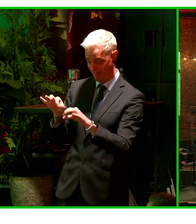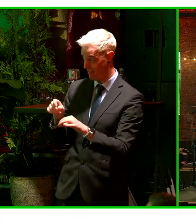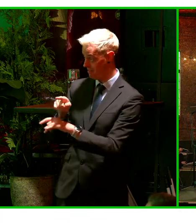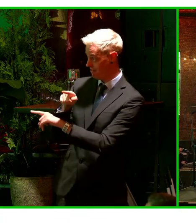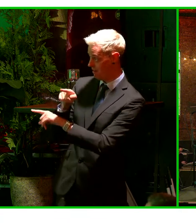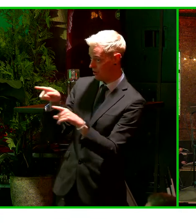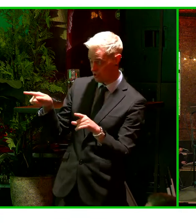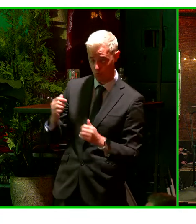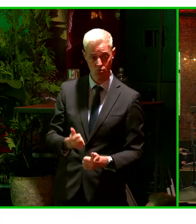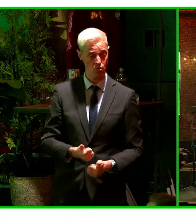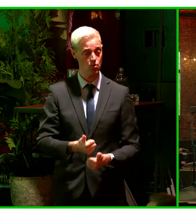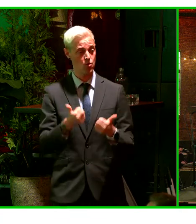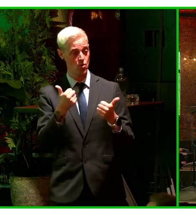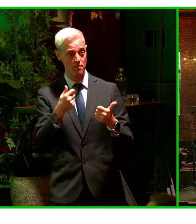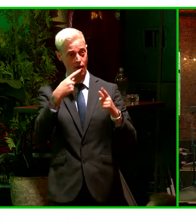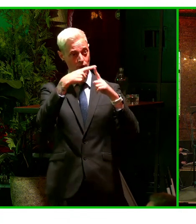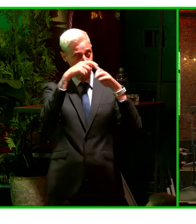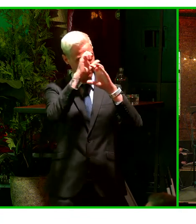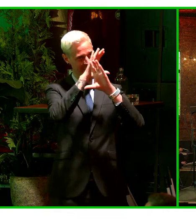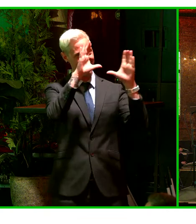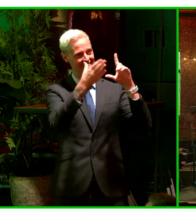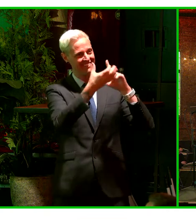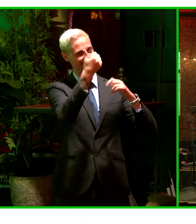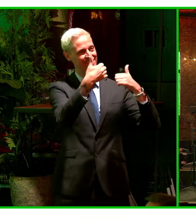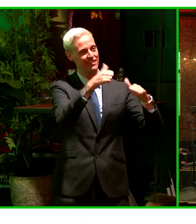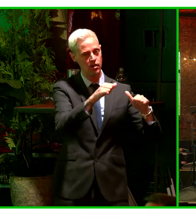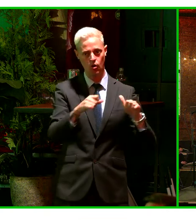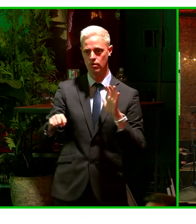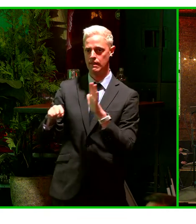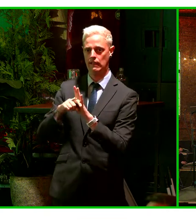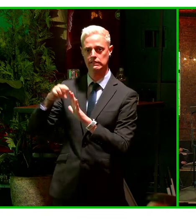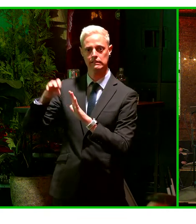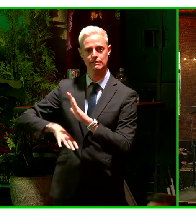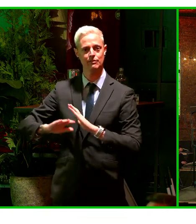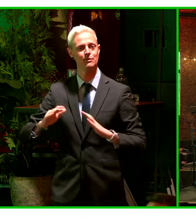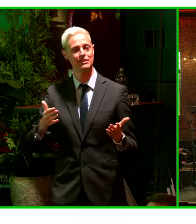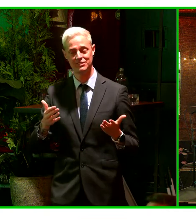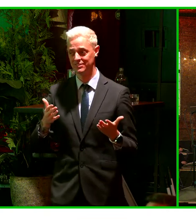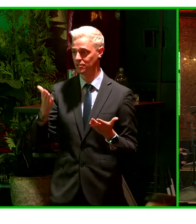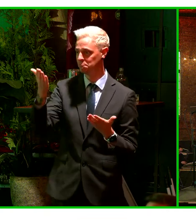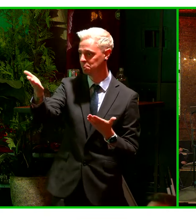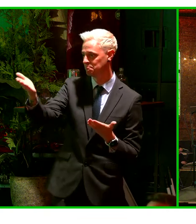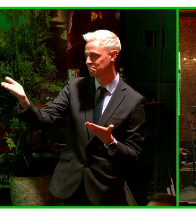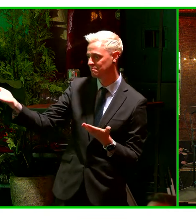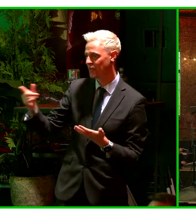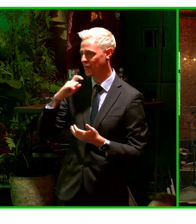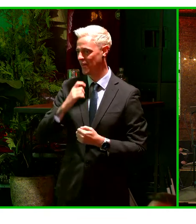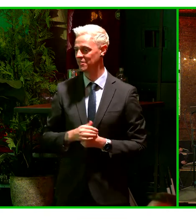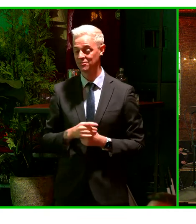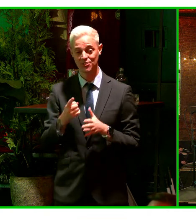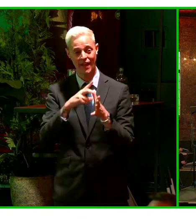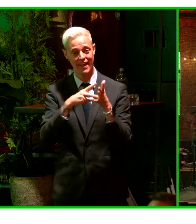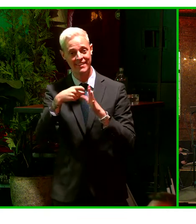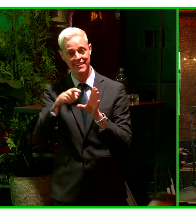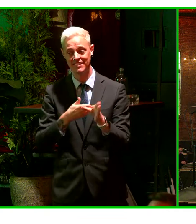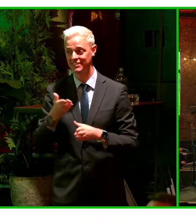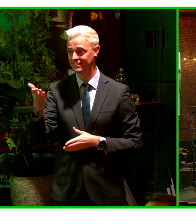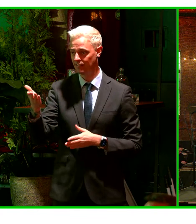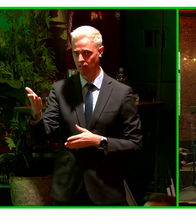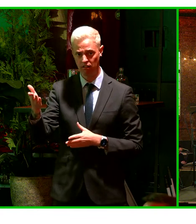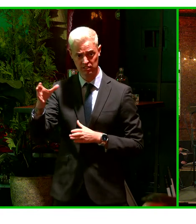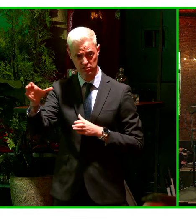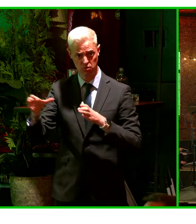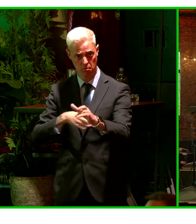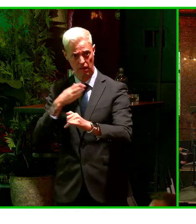or pessimistic about the outcomes of COP? Andy, and we'll come through to Steve. Can I go last?